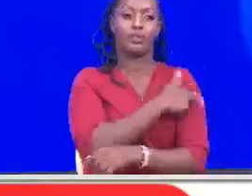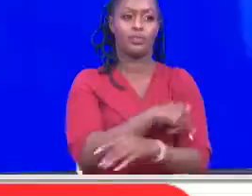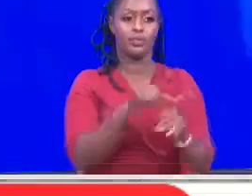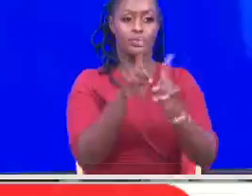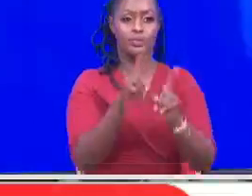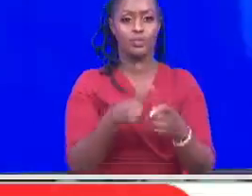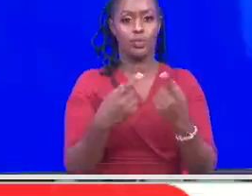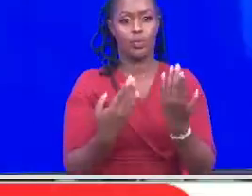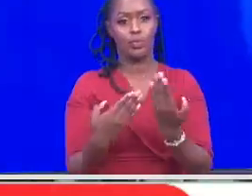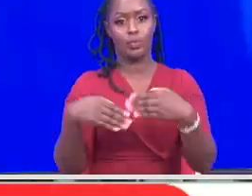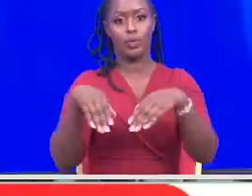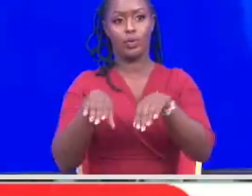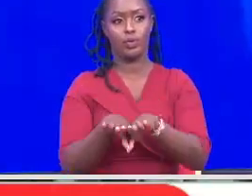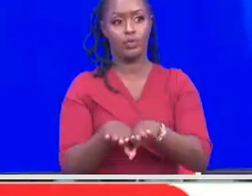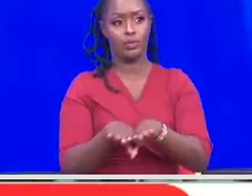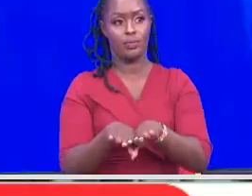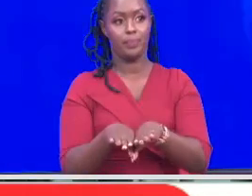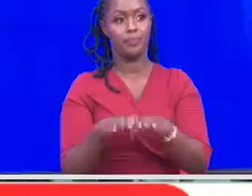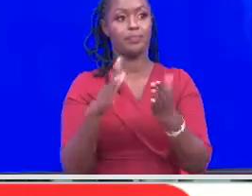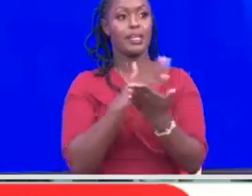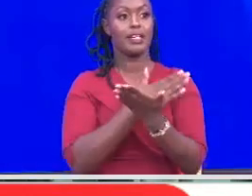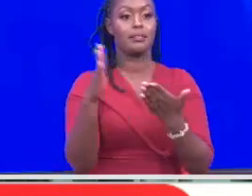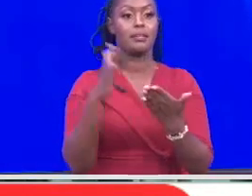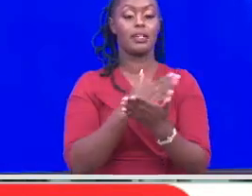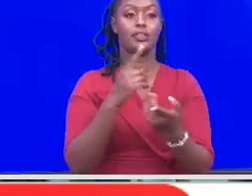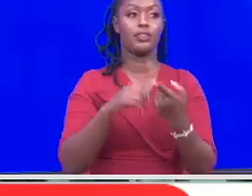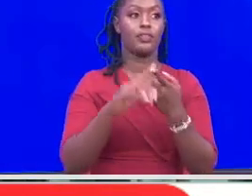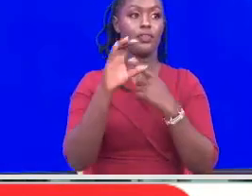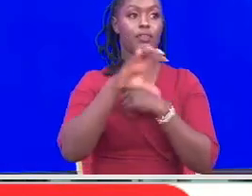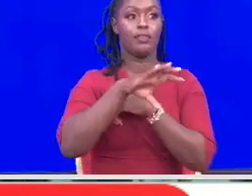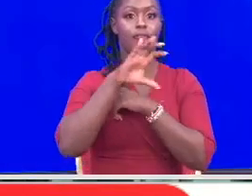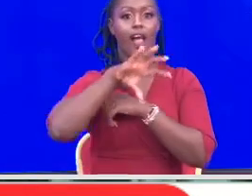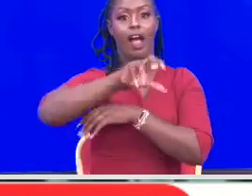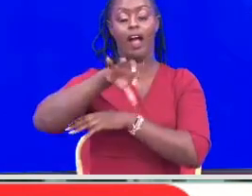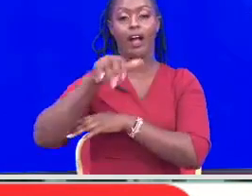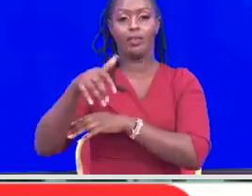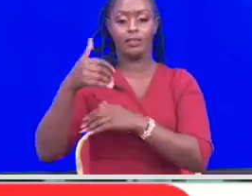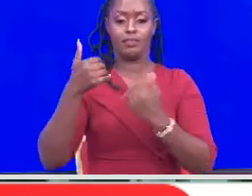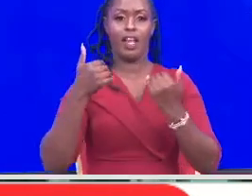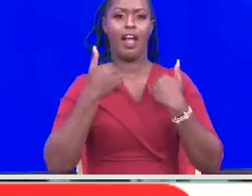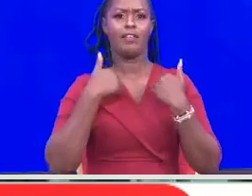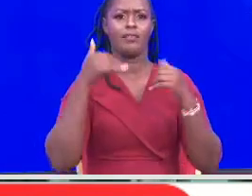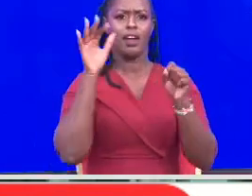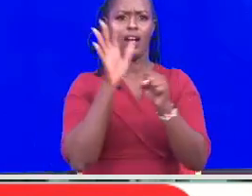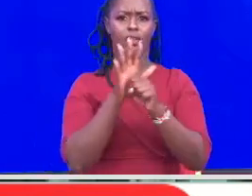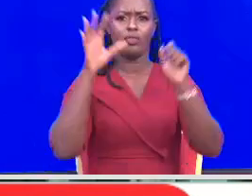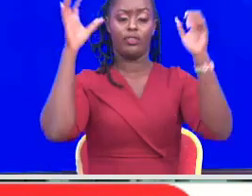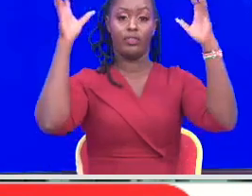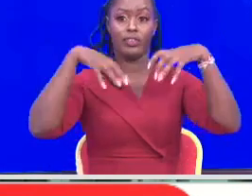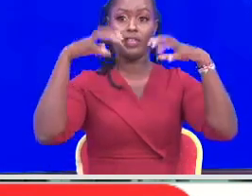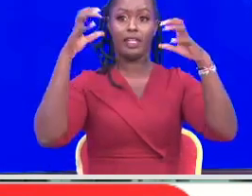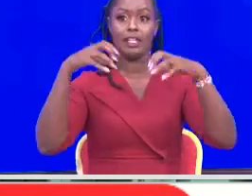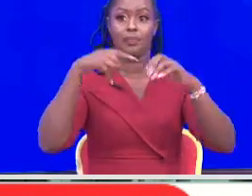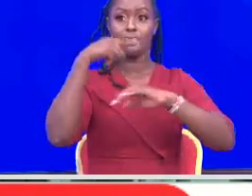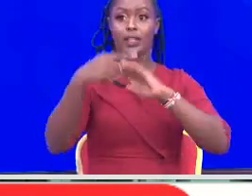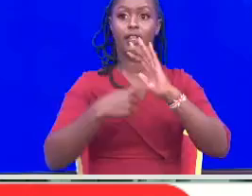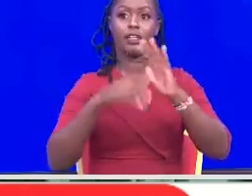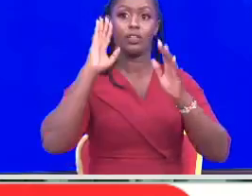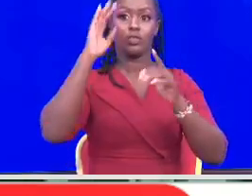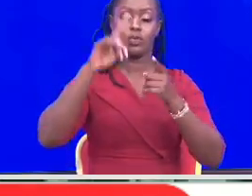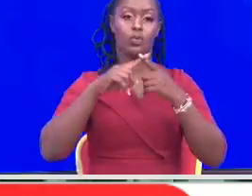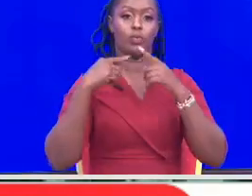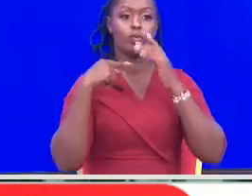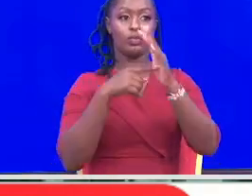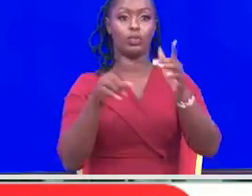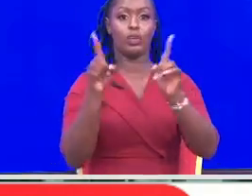closure. Several parts of the country are already receiving rains beyond usual quantities. This will intensify and